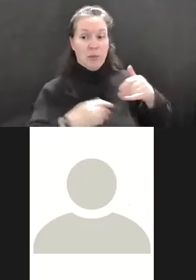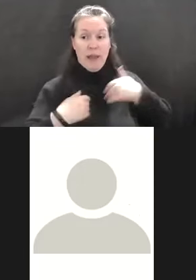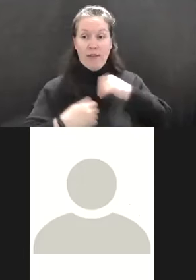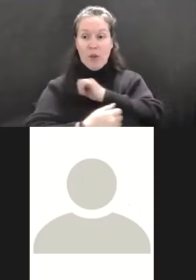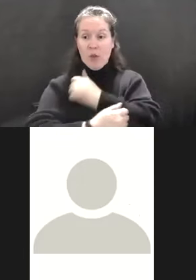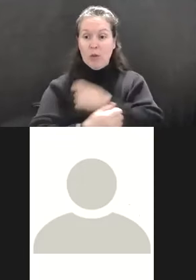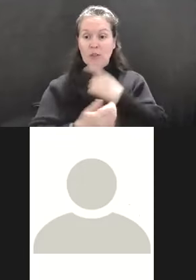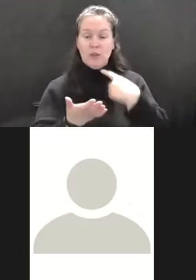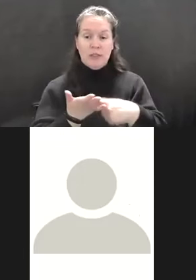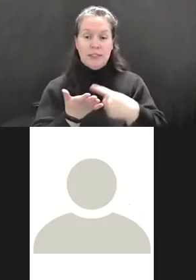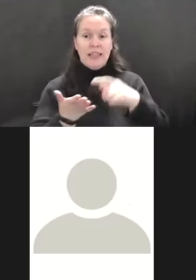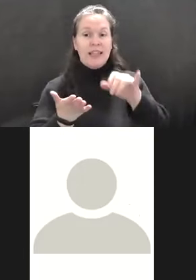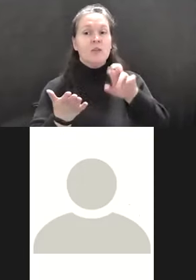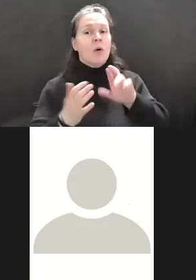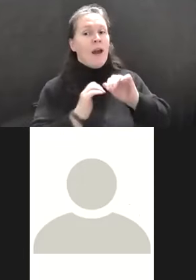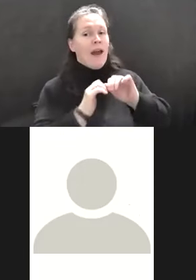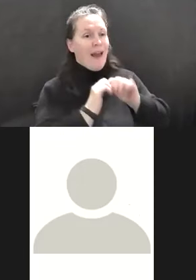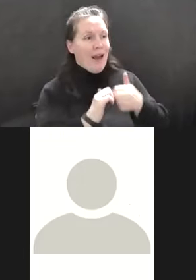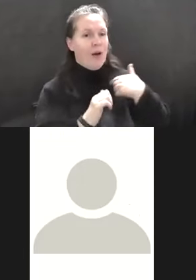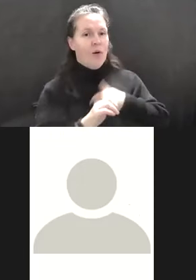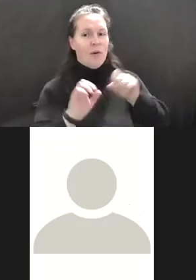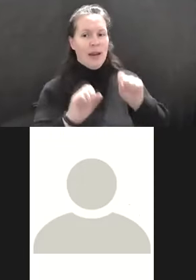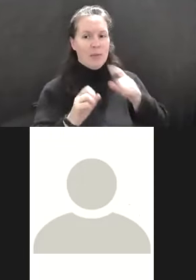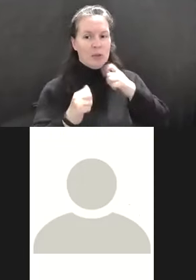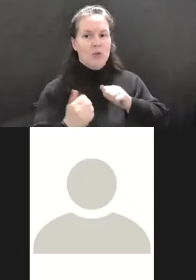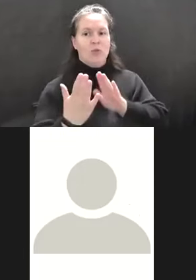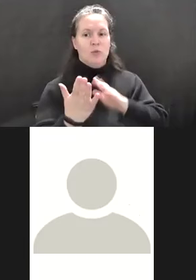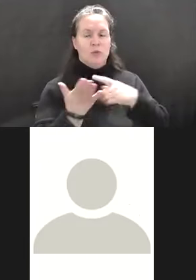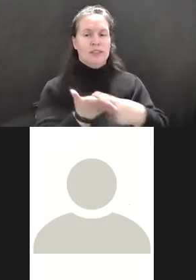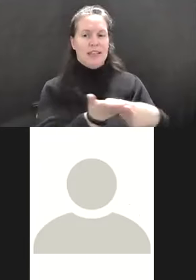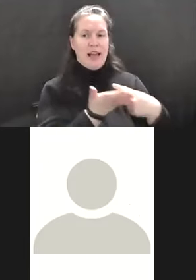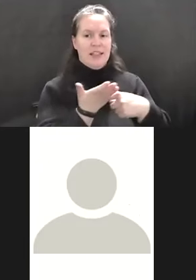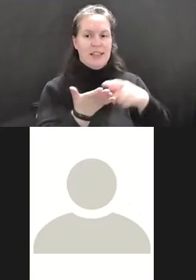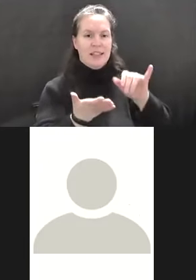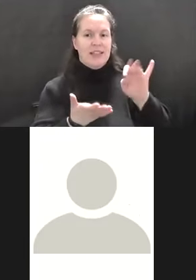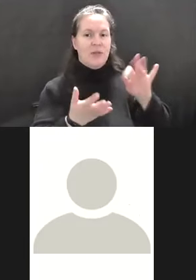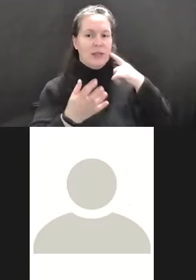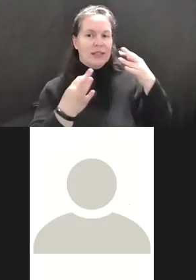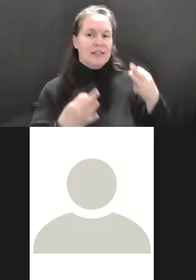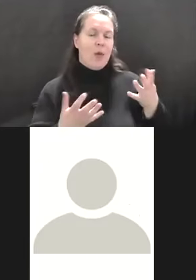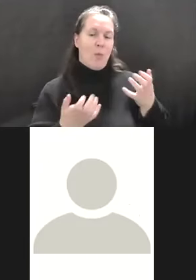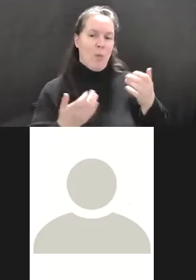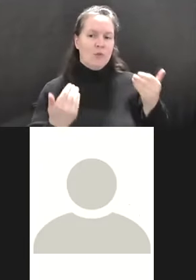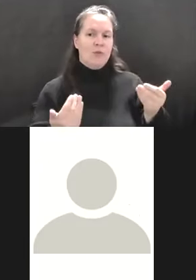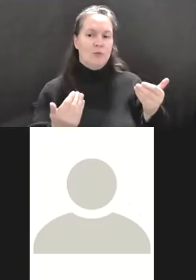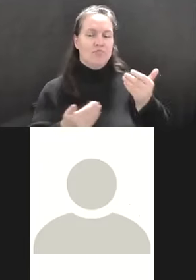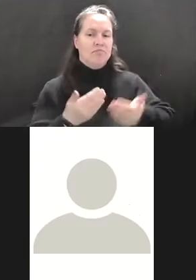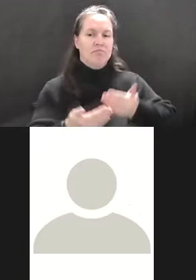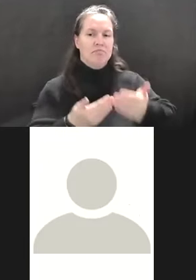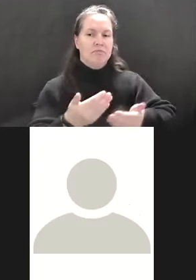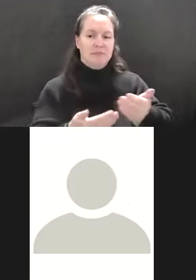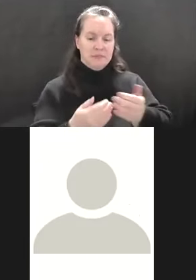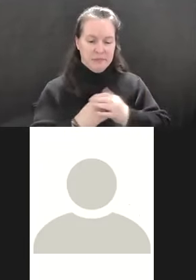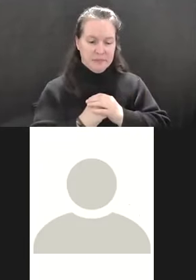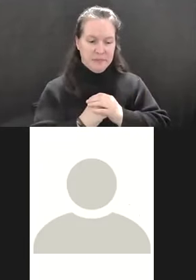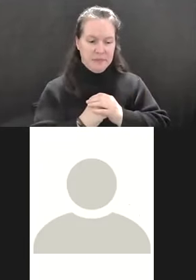this or how we are able to address this if we decide to. So what I'll do today is we'll